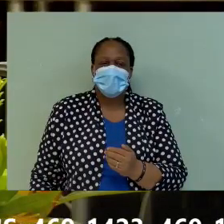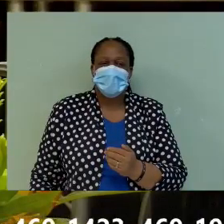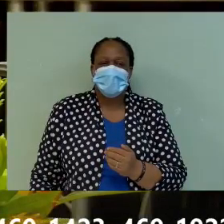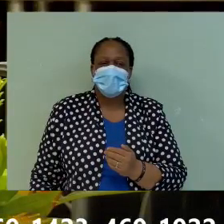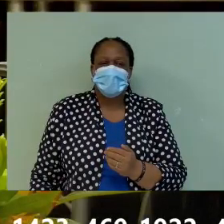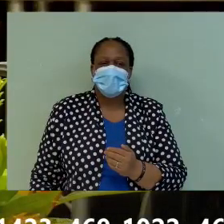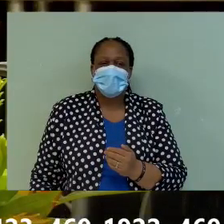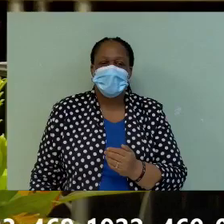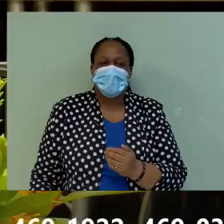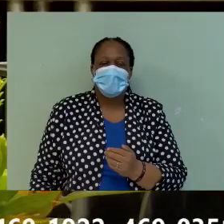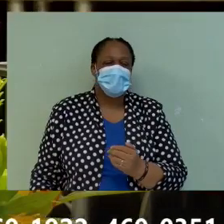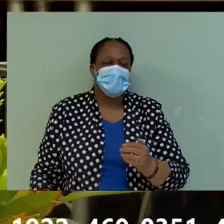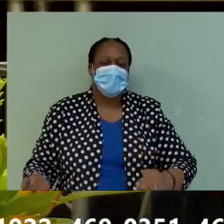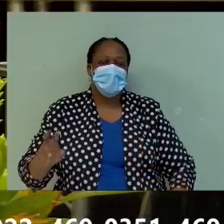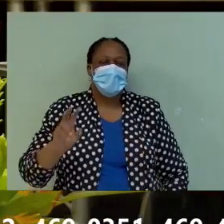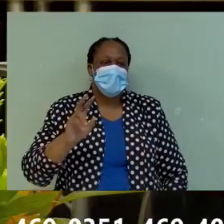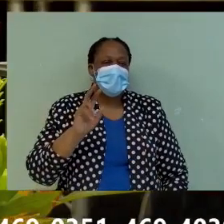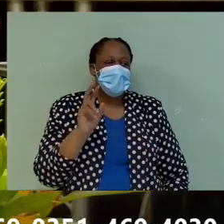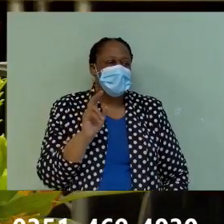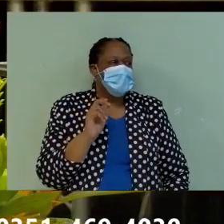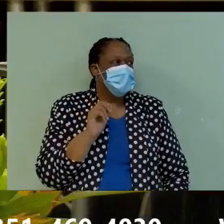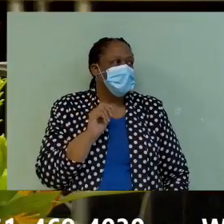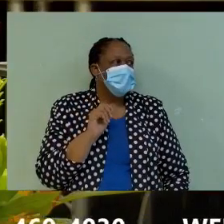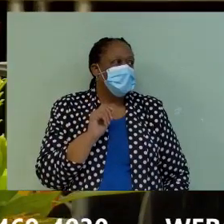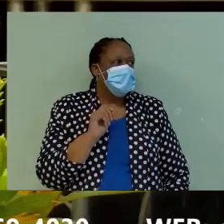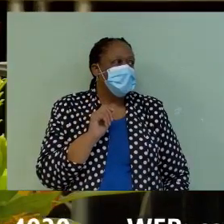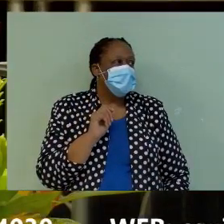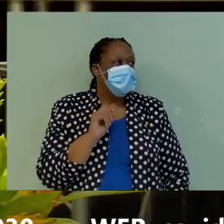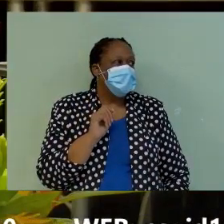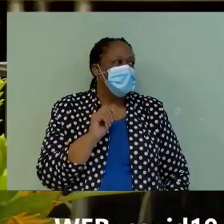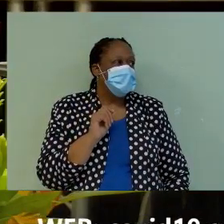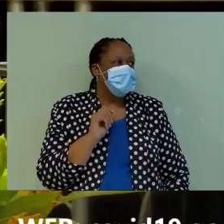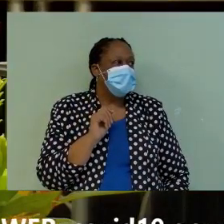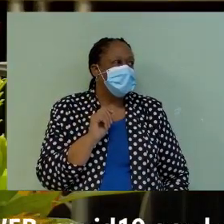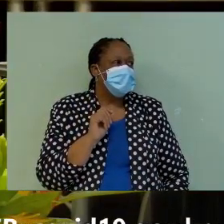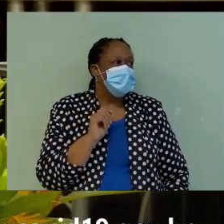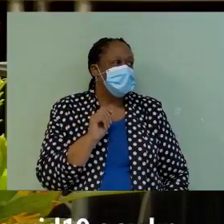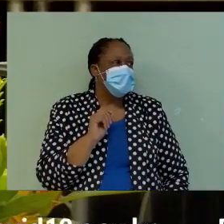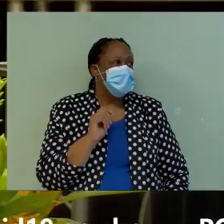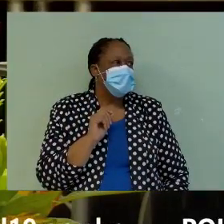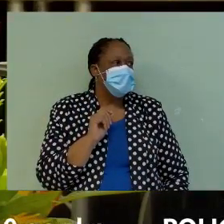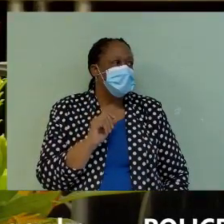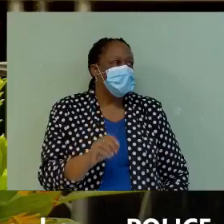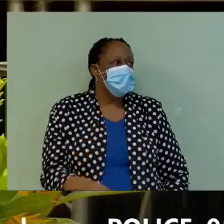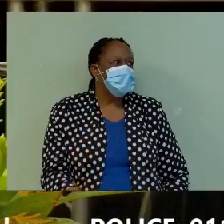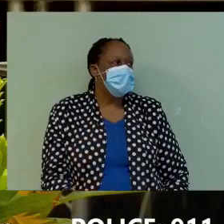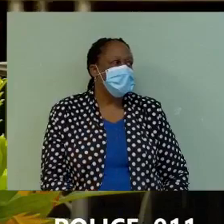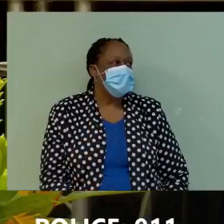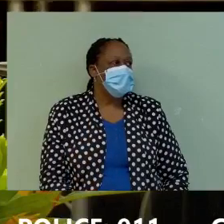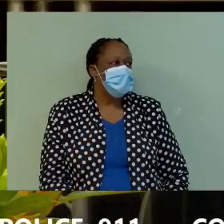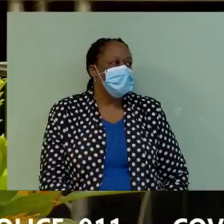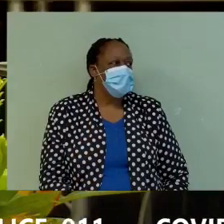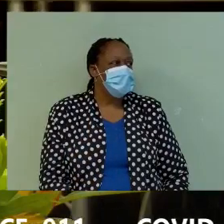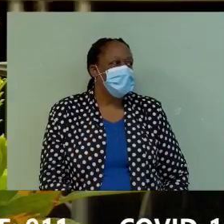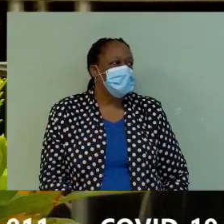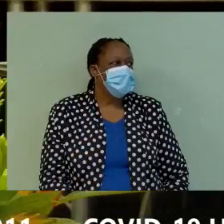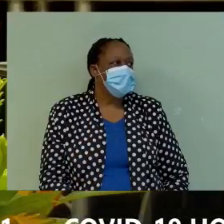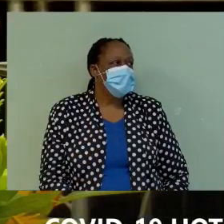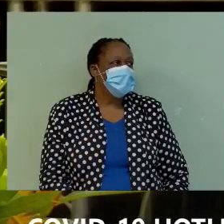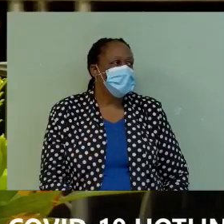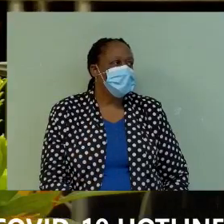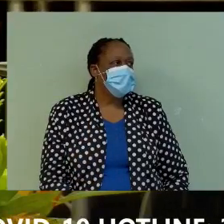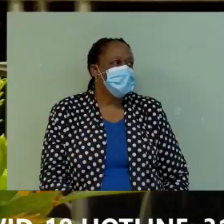it, you said over 150 persons tested so far in the Federation have been